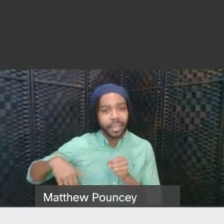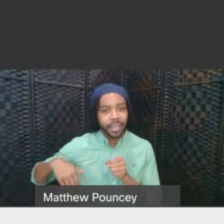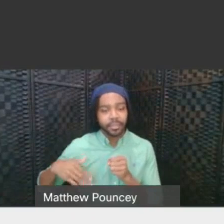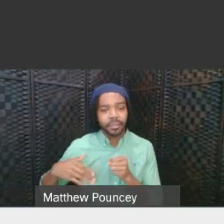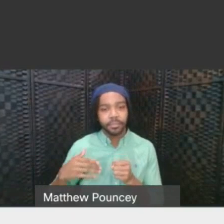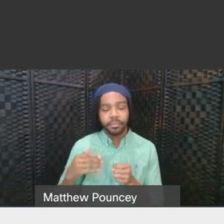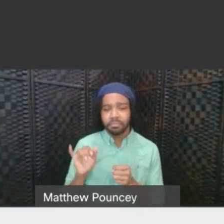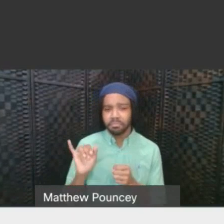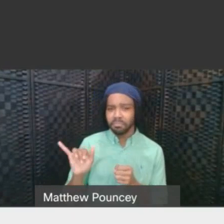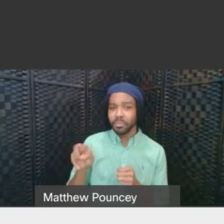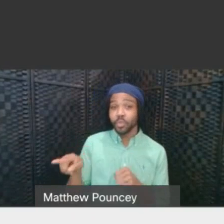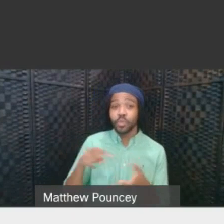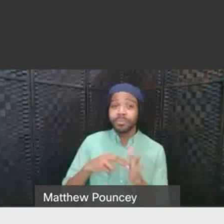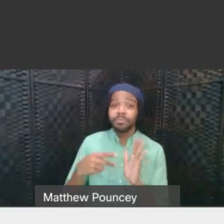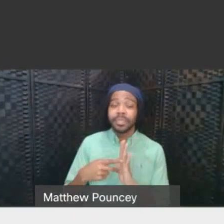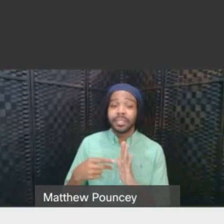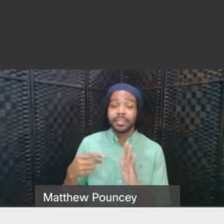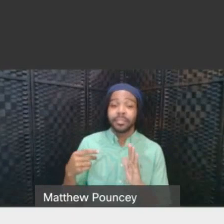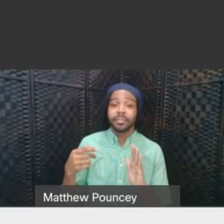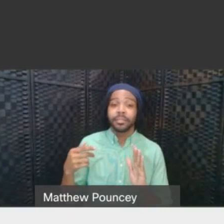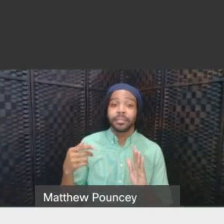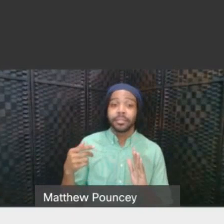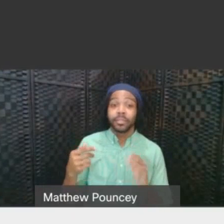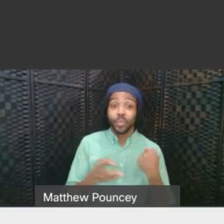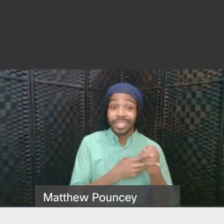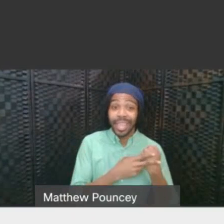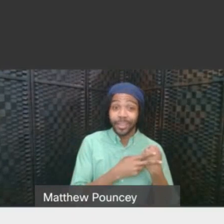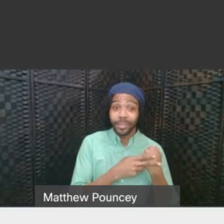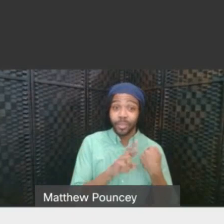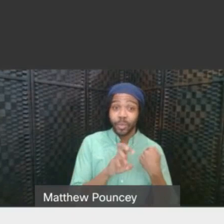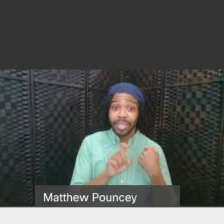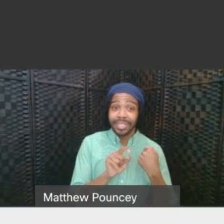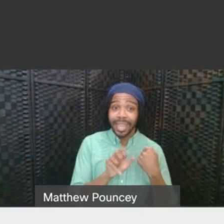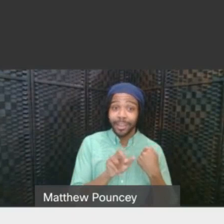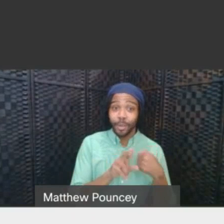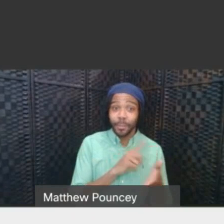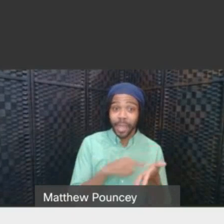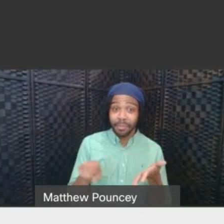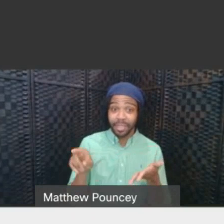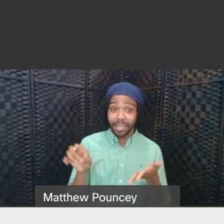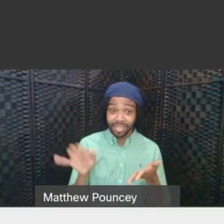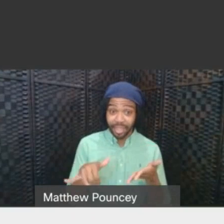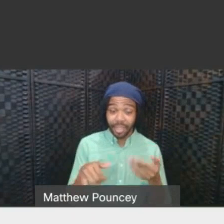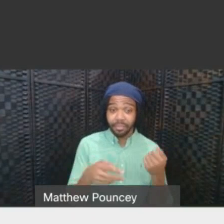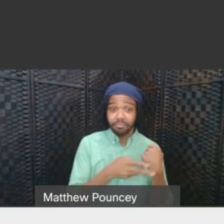If you're referring to the retainer payment, so retainer payments,